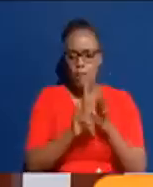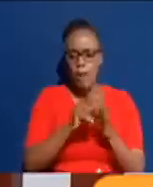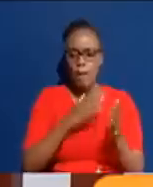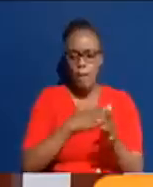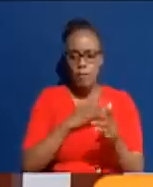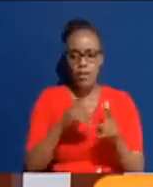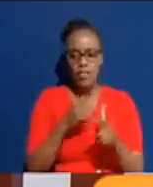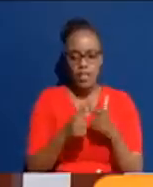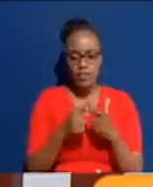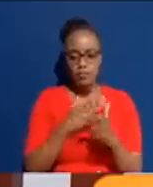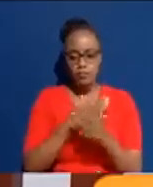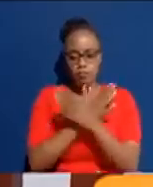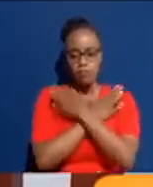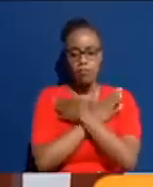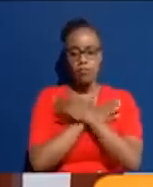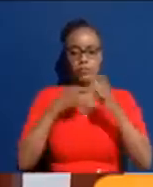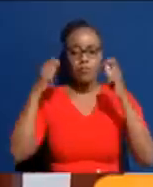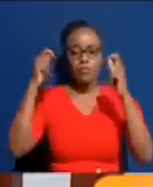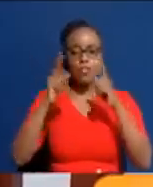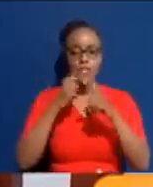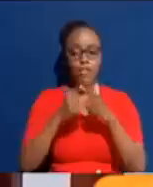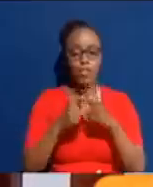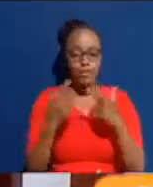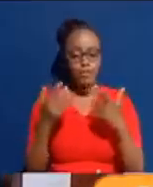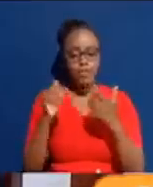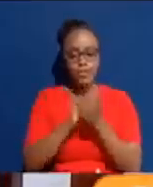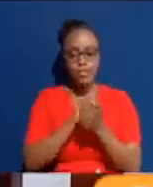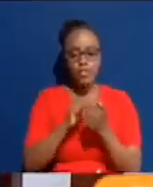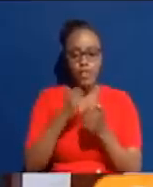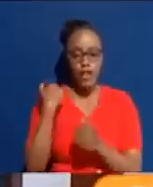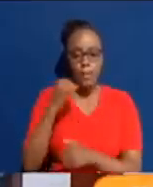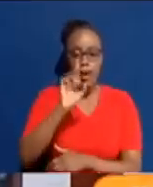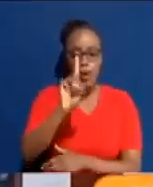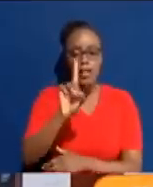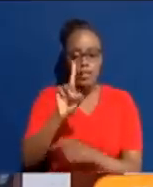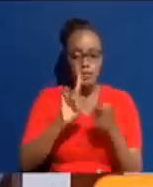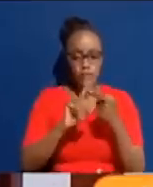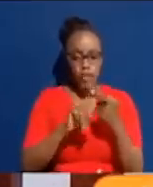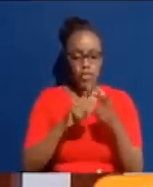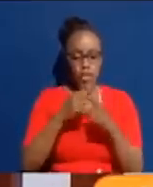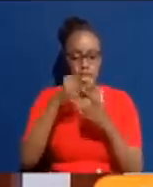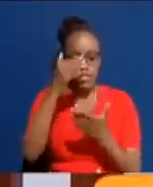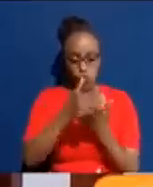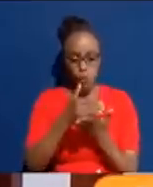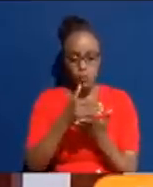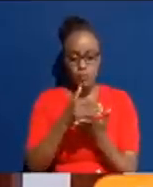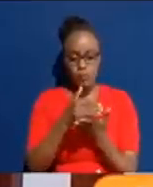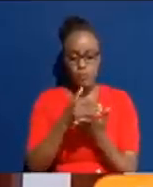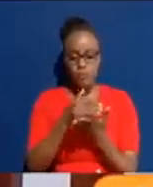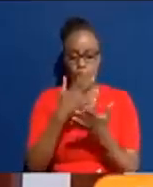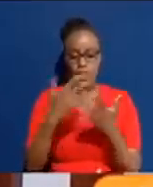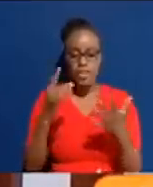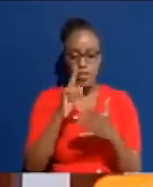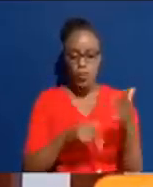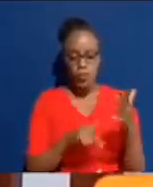be thinking about your friends on the streets and we start fighting. Absolutely. Number one, and I stop there. Yeah. And the thing is